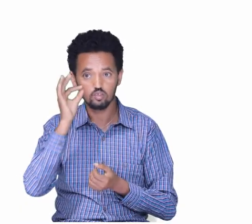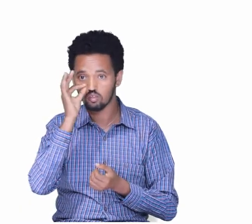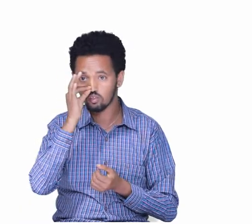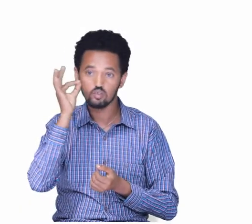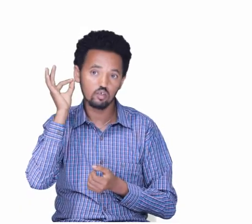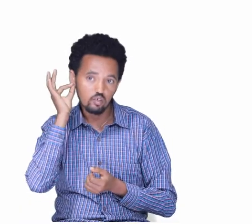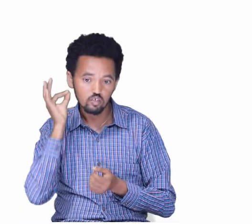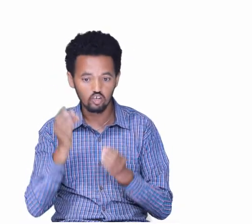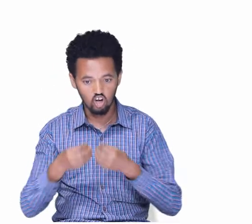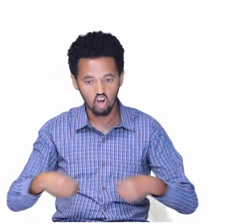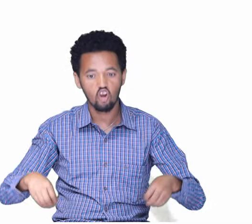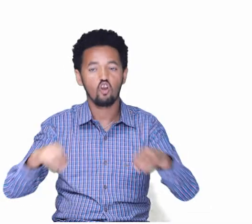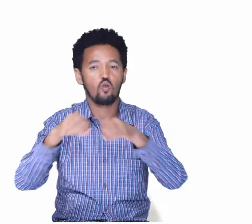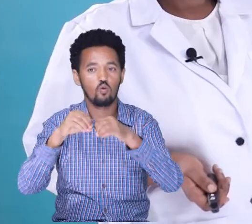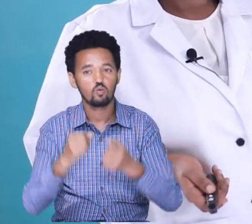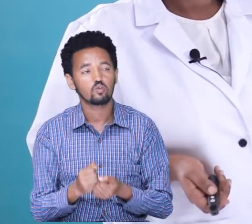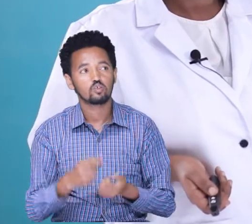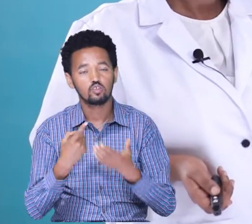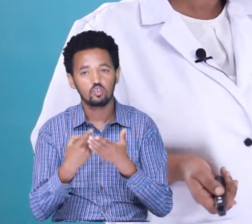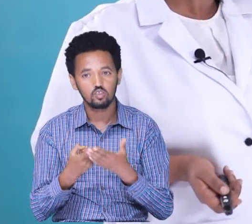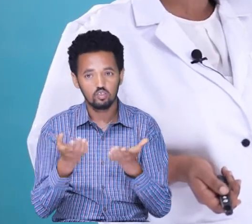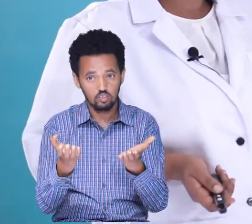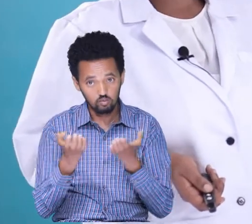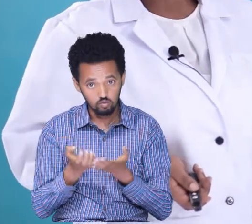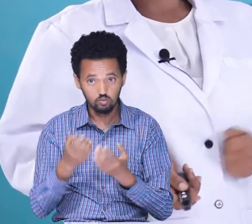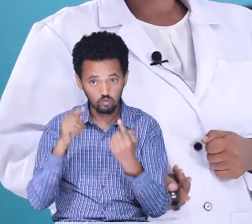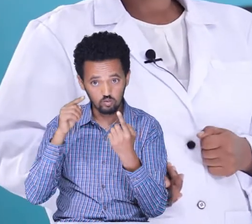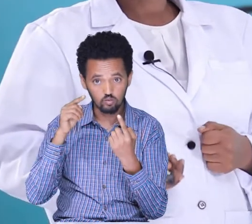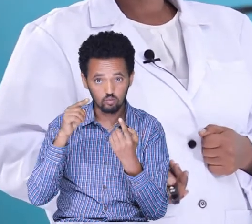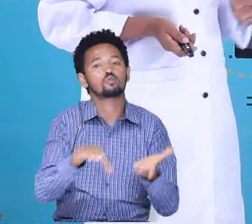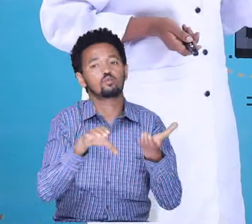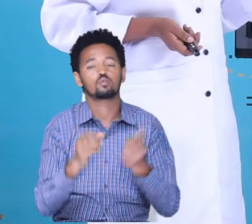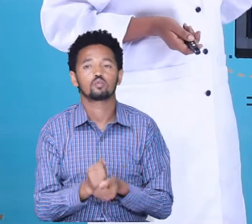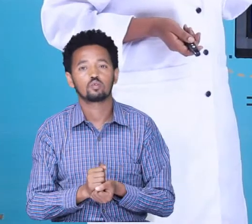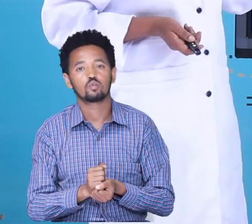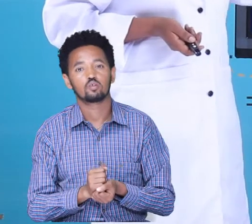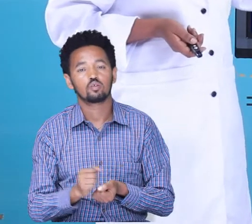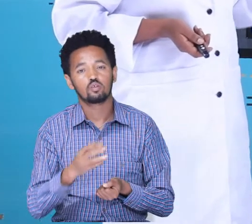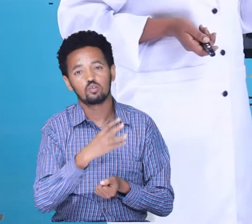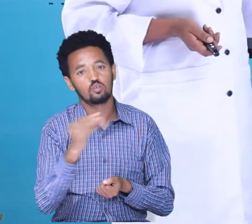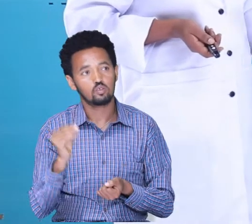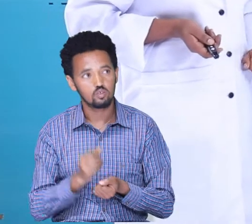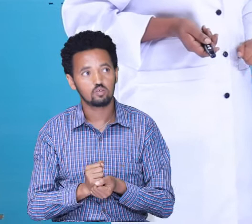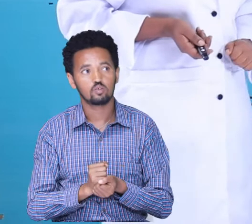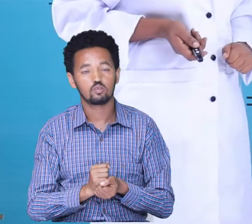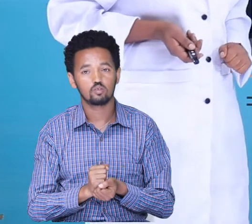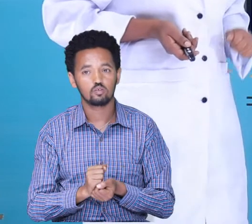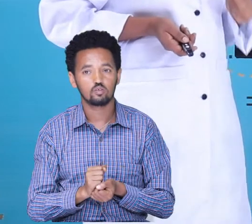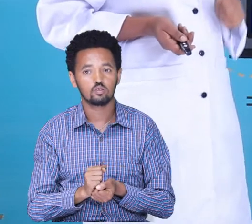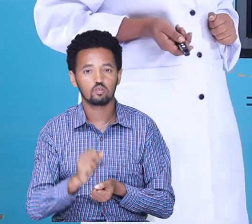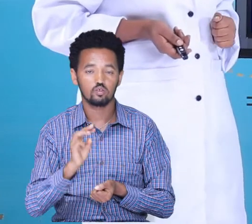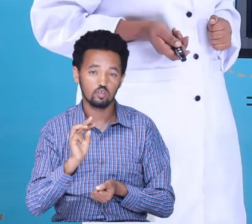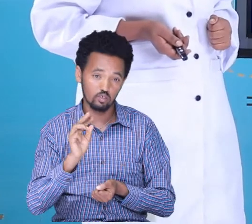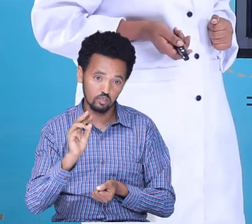July, the overhead the sun is located near to the Tropic of Cancer. And also the southeast trade winds invade